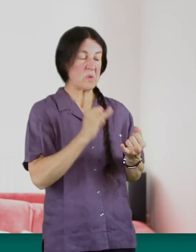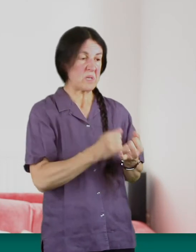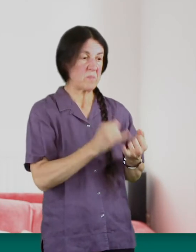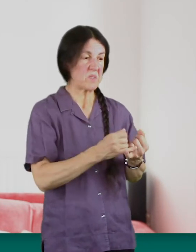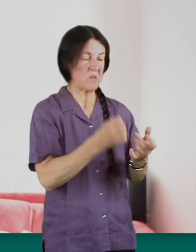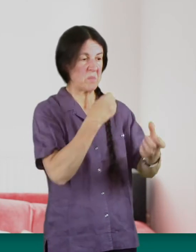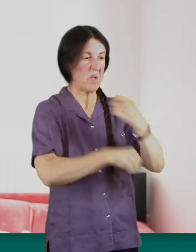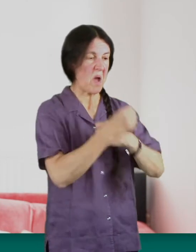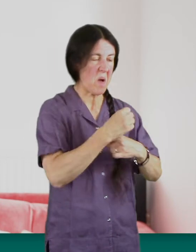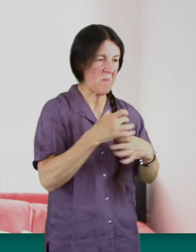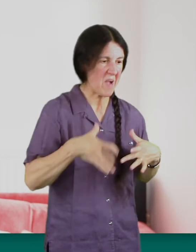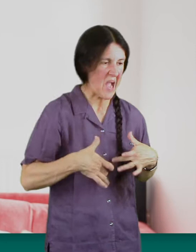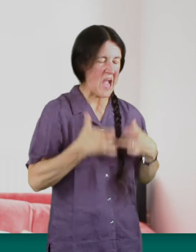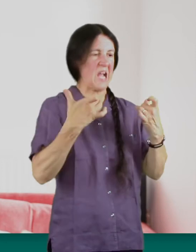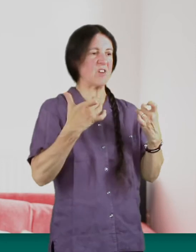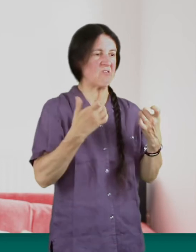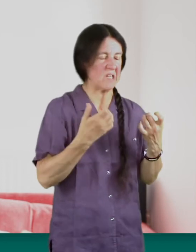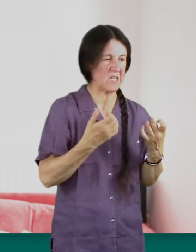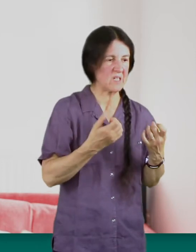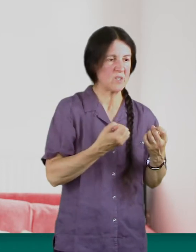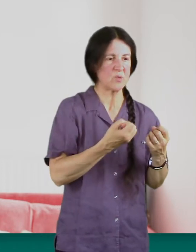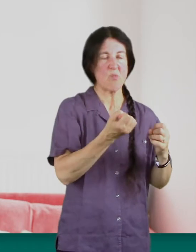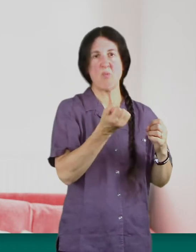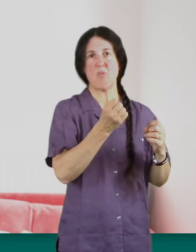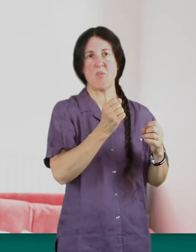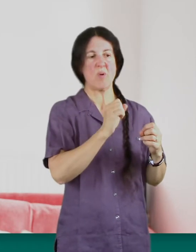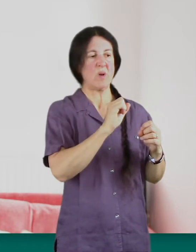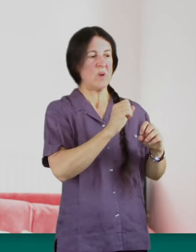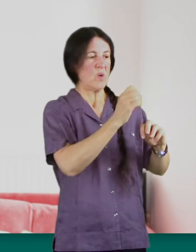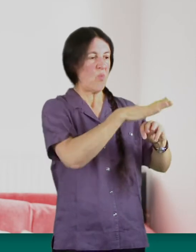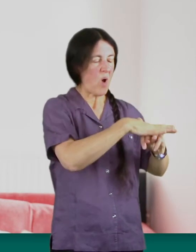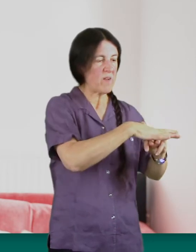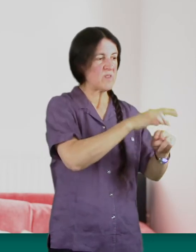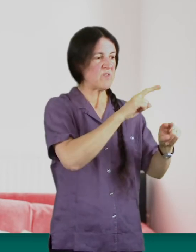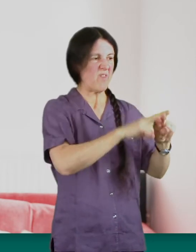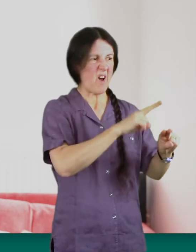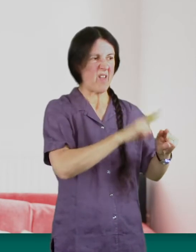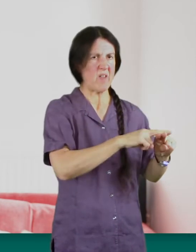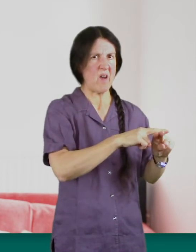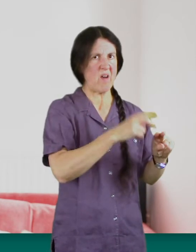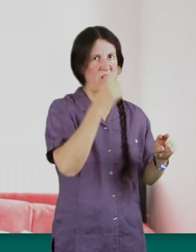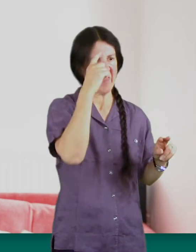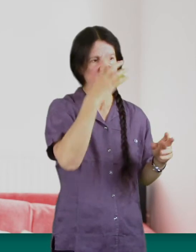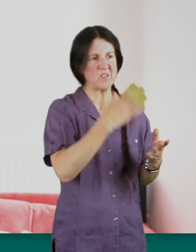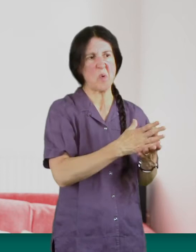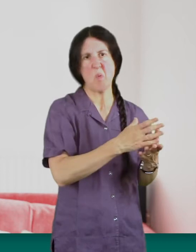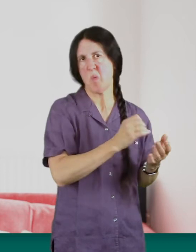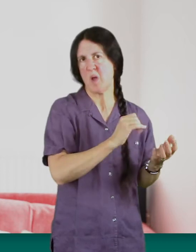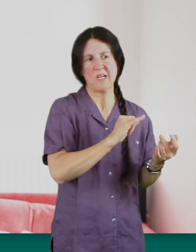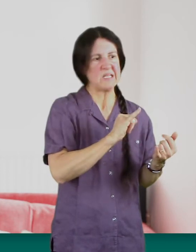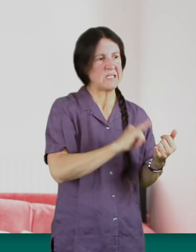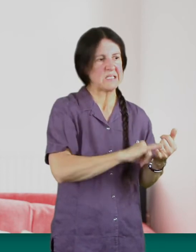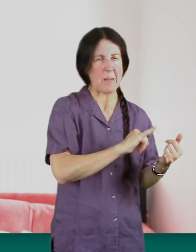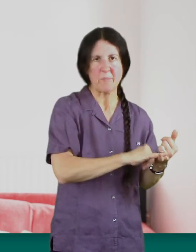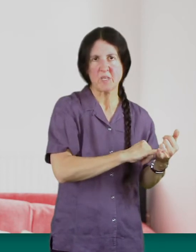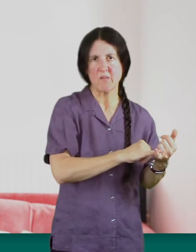which his bride's father thinks that Samson hates her and gives her away, he gives her away to the companion